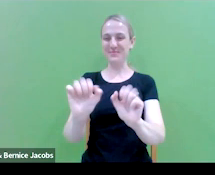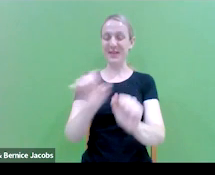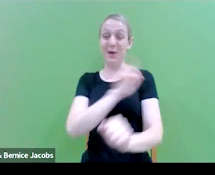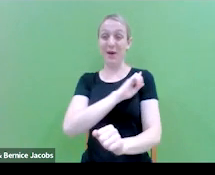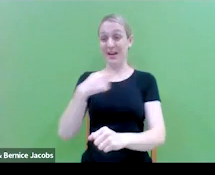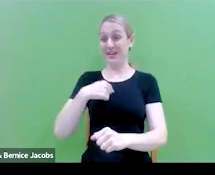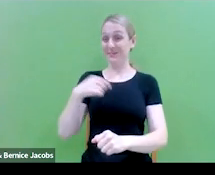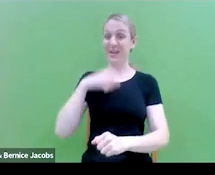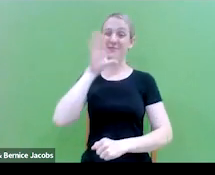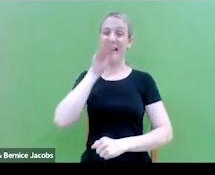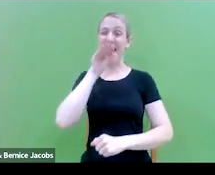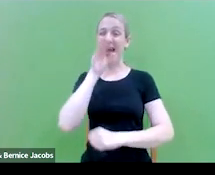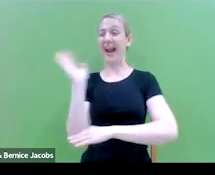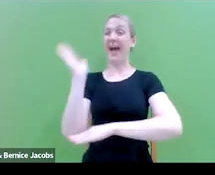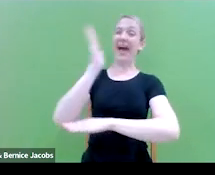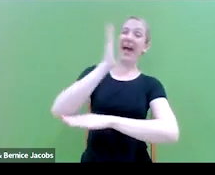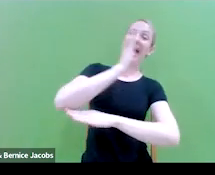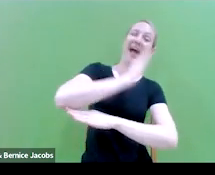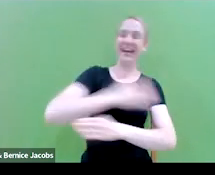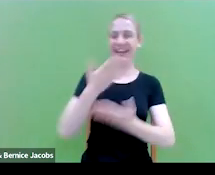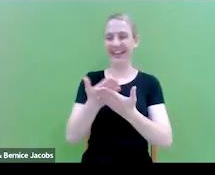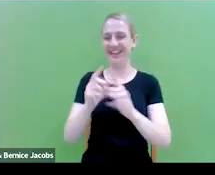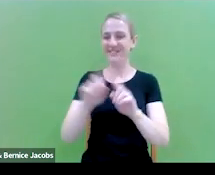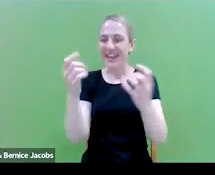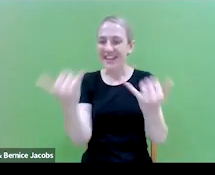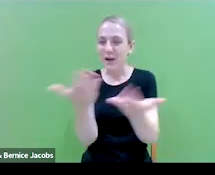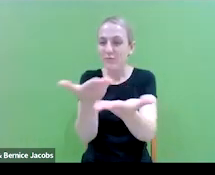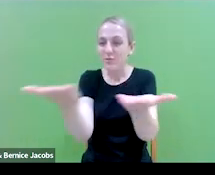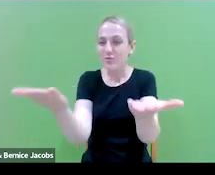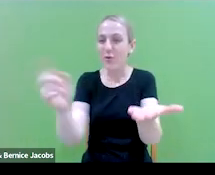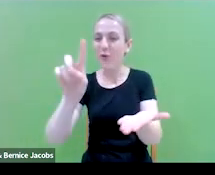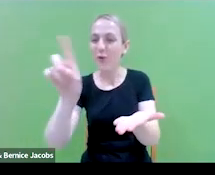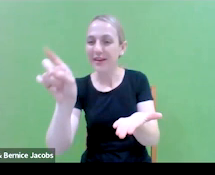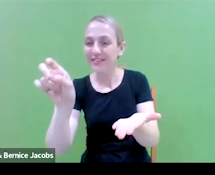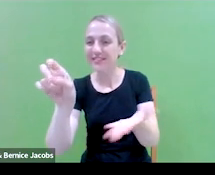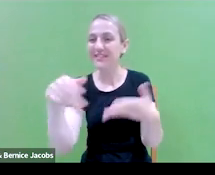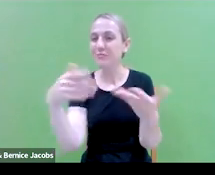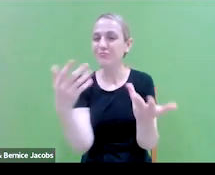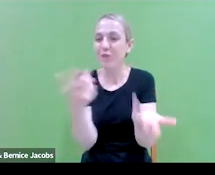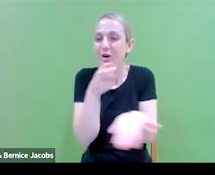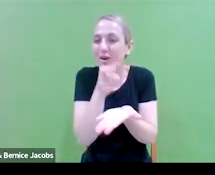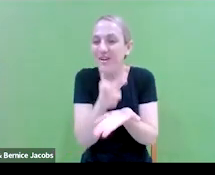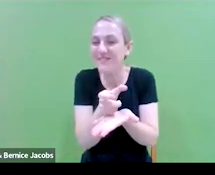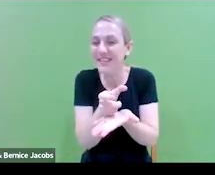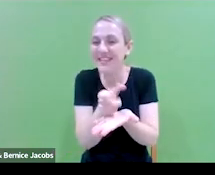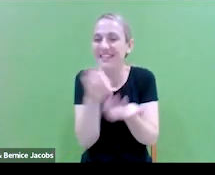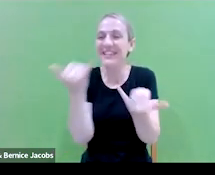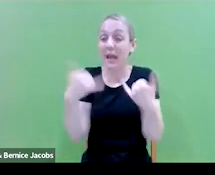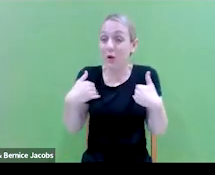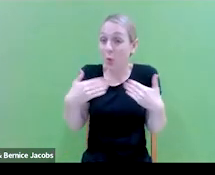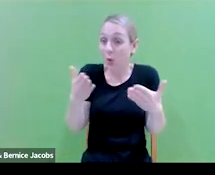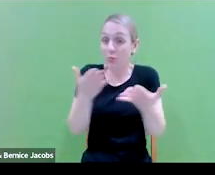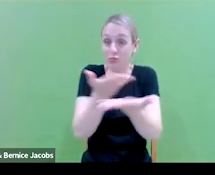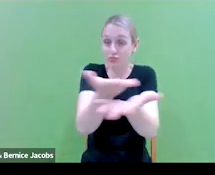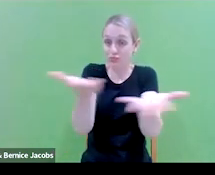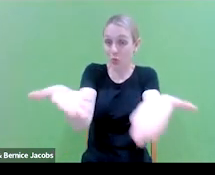forever about this stuff, but I would like to hear some questions, anything from the audience. So I'm going to open it up. I'm going